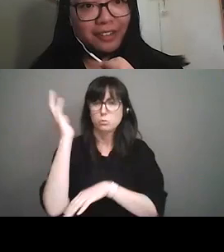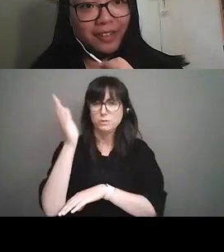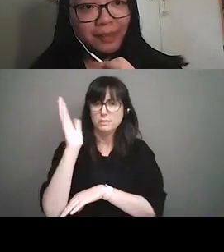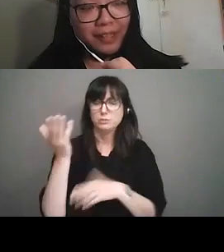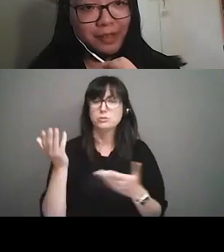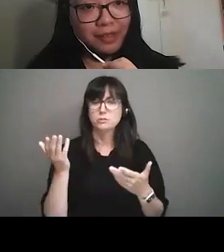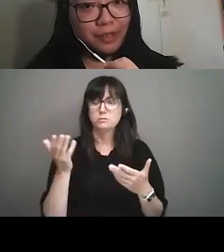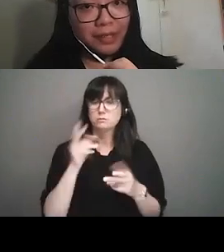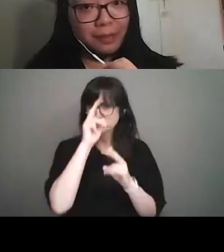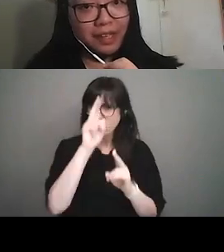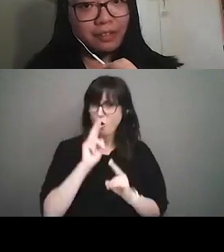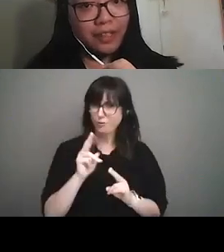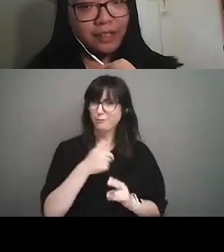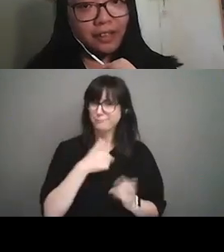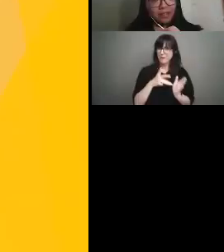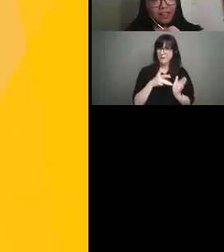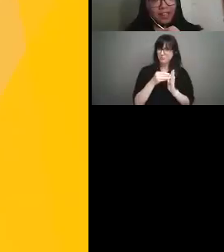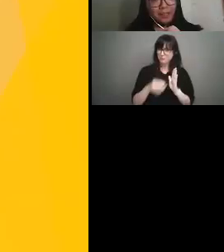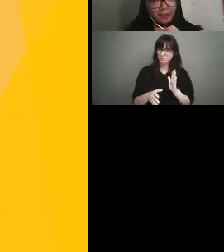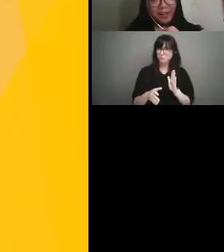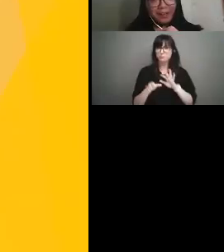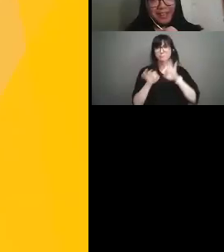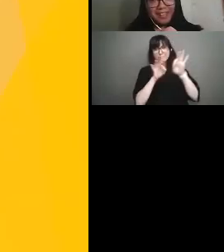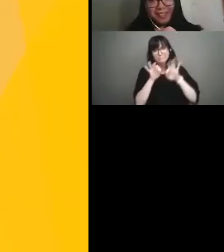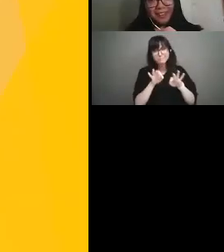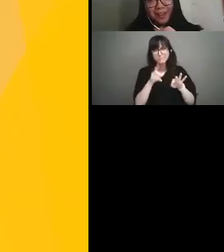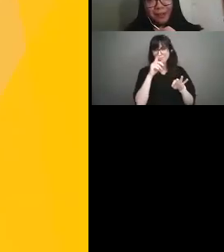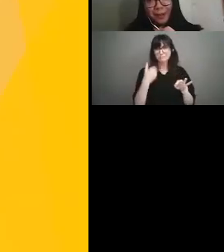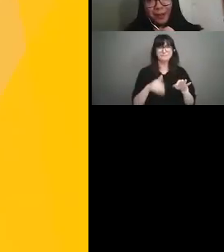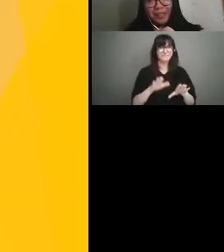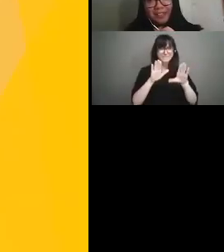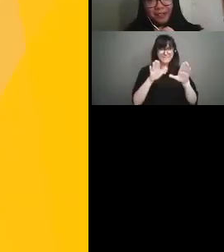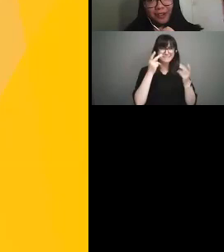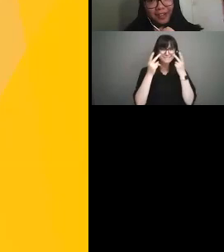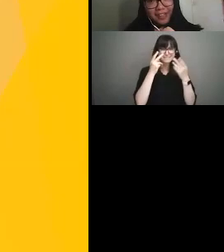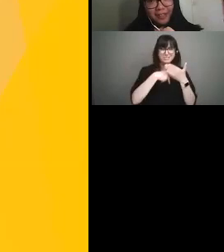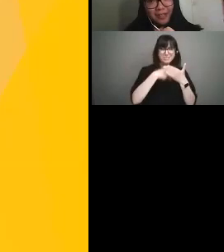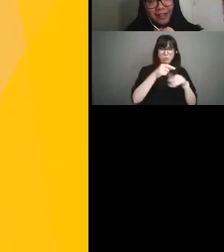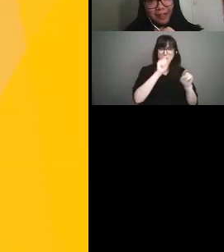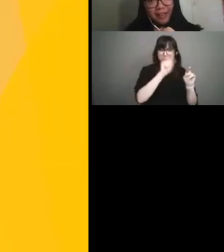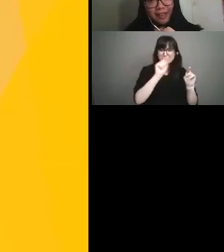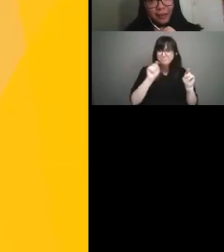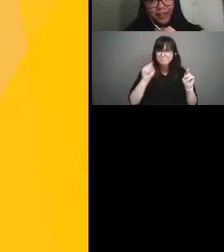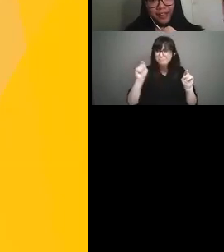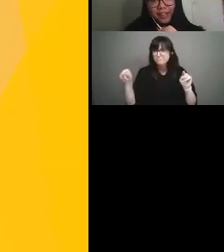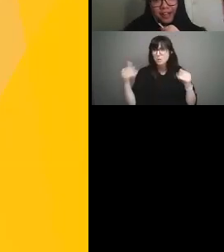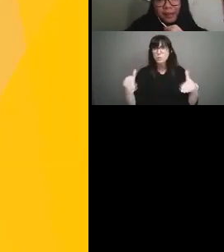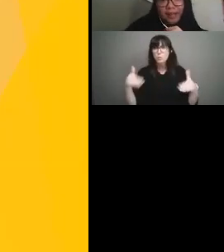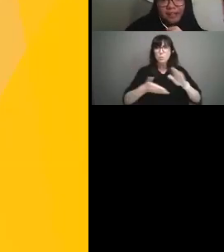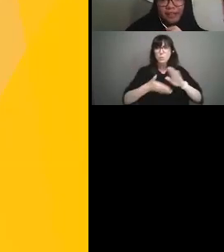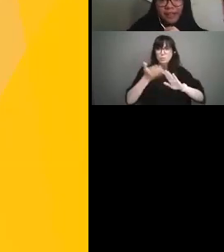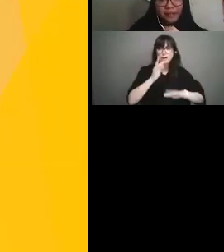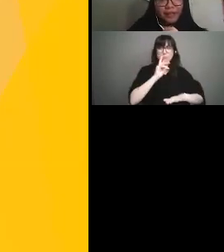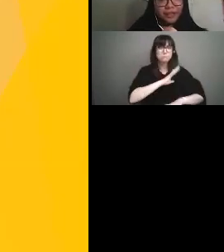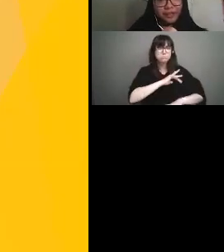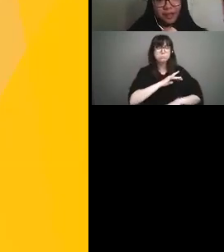honor for us medical students to be speaking over here, and it's been quite amazing to hear all the programs that different organizations have been running. And if